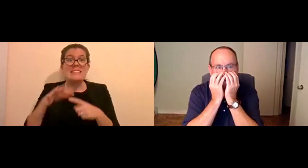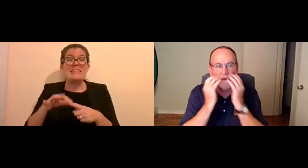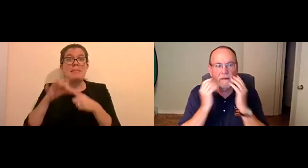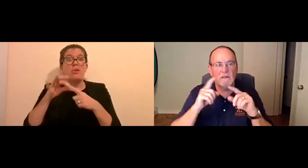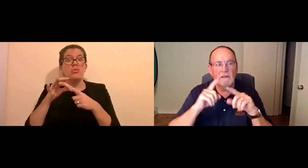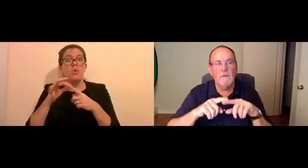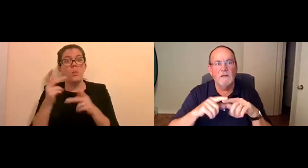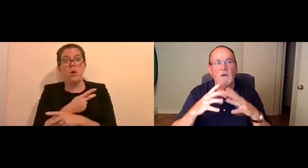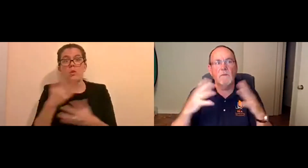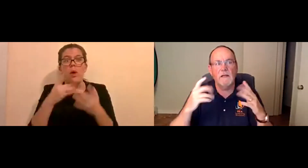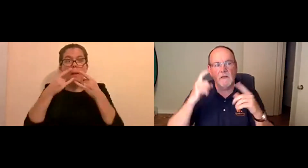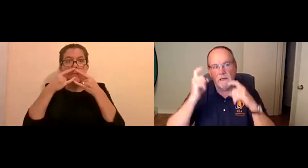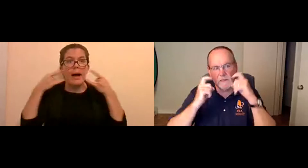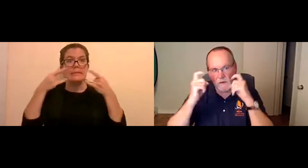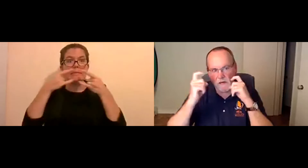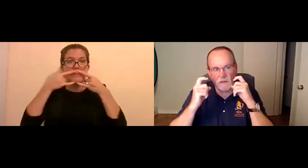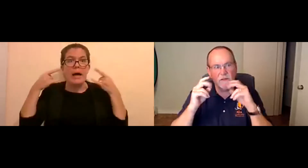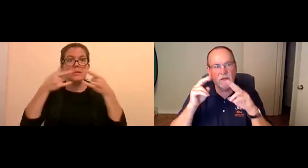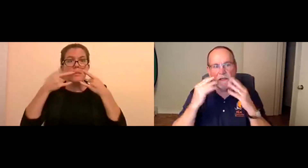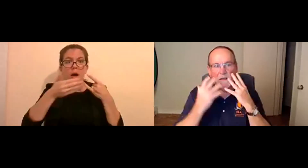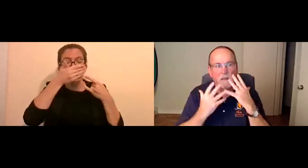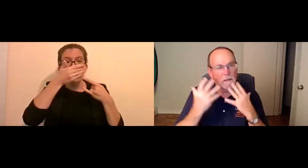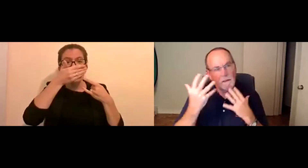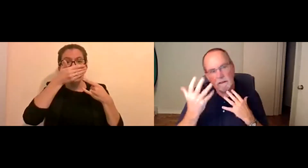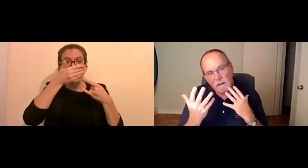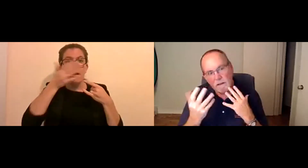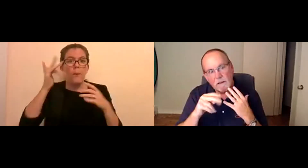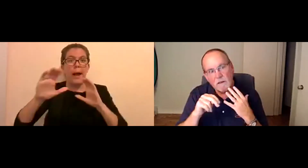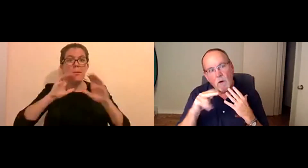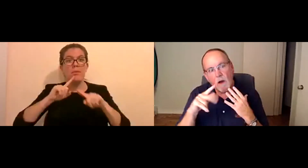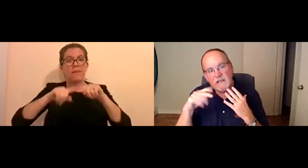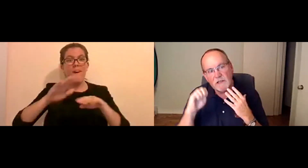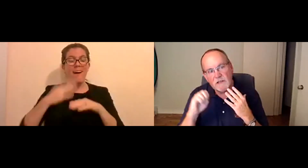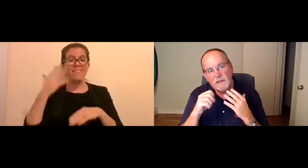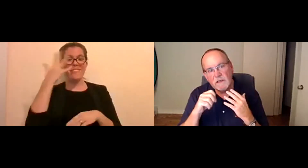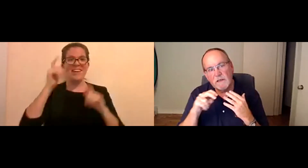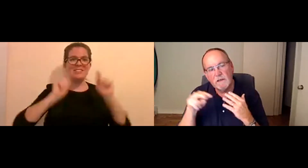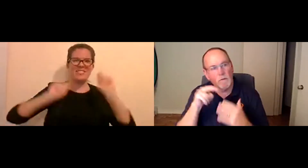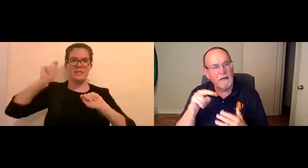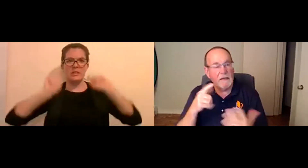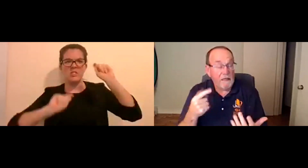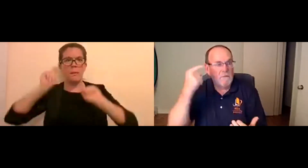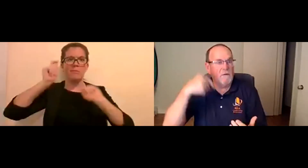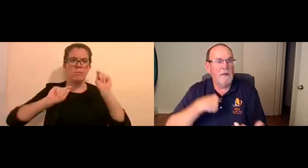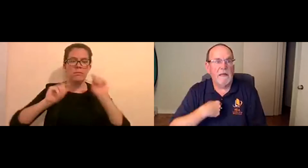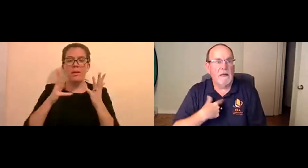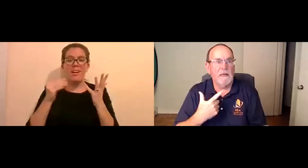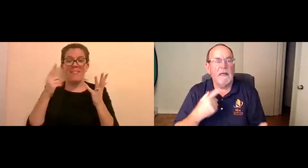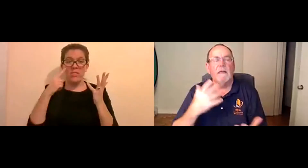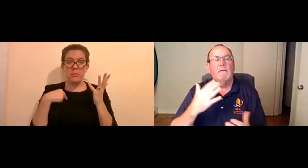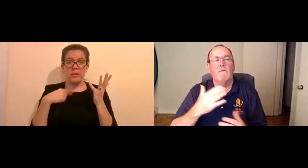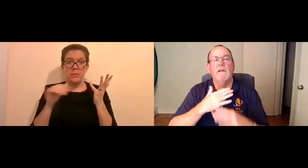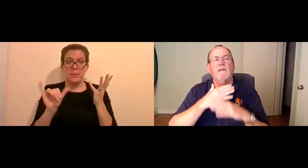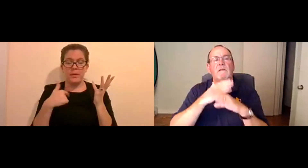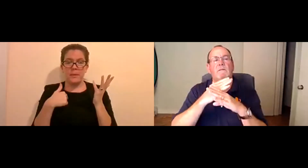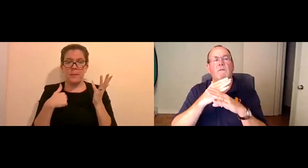stuff, because you depend so much on the expressions and the nuances and the reading. And even for me, I mean,